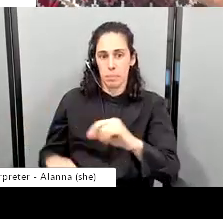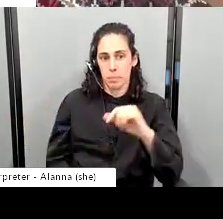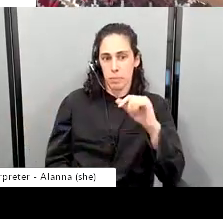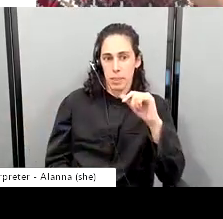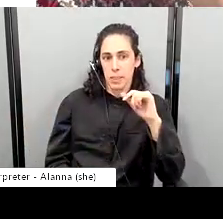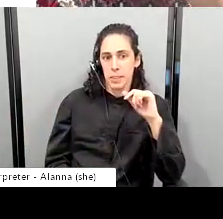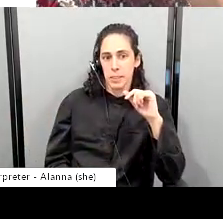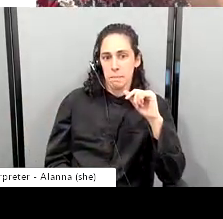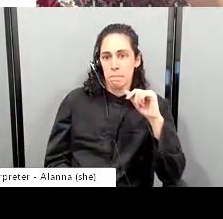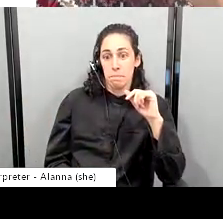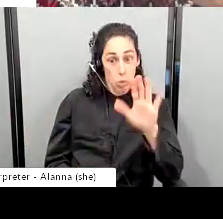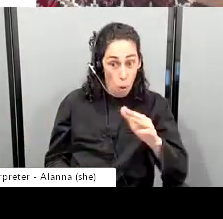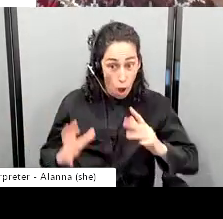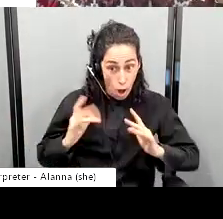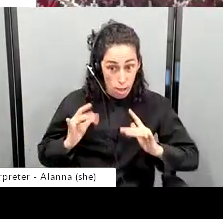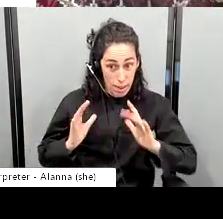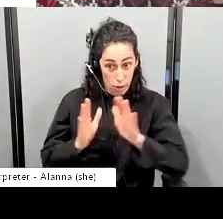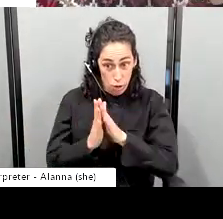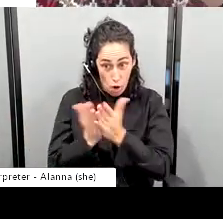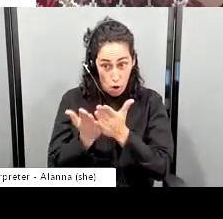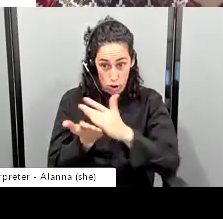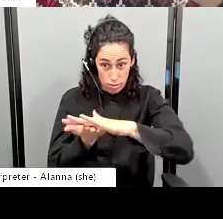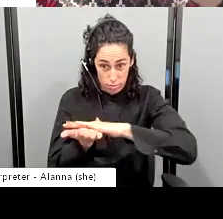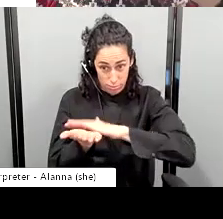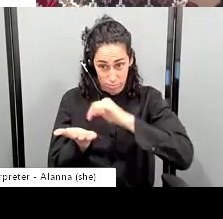remember, it's a holiday card cover, and I like